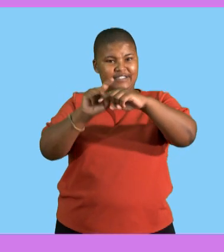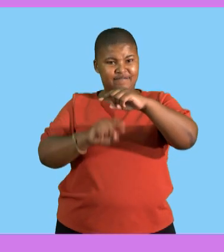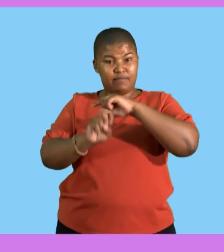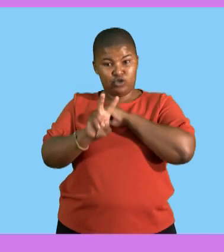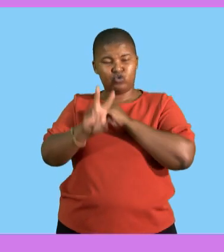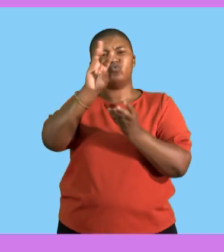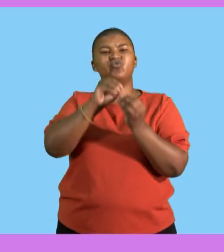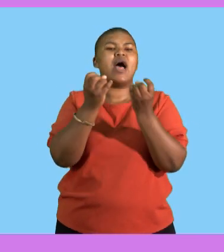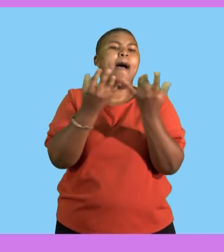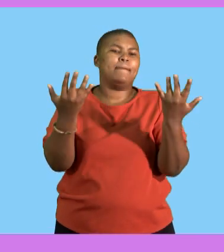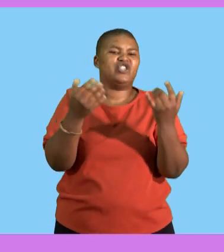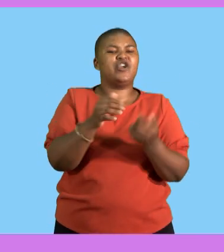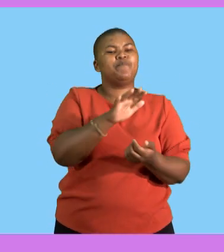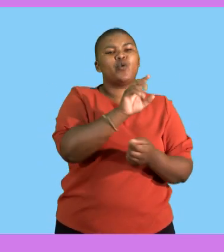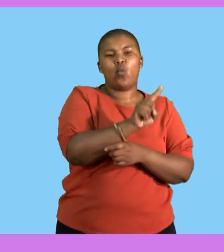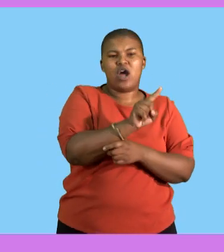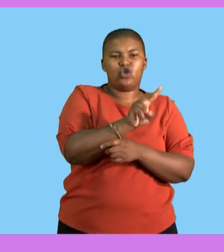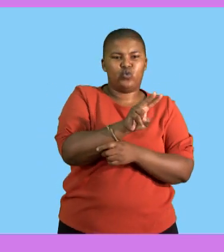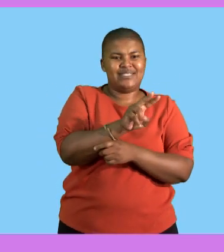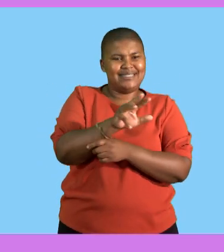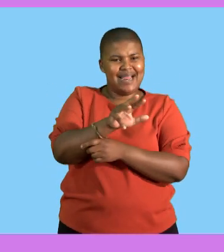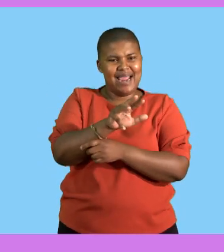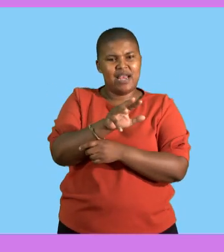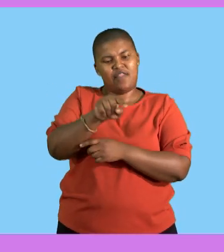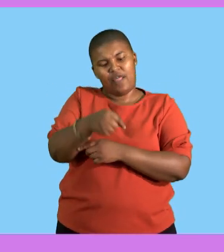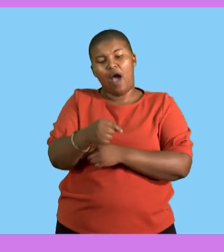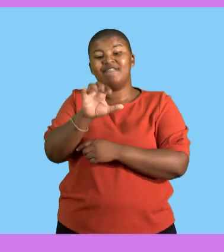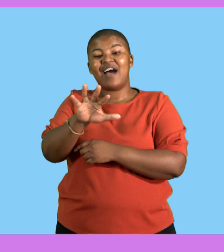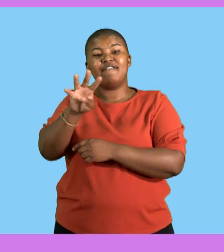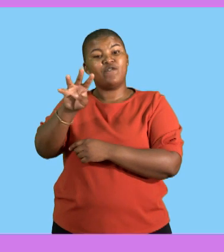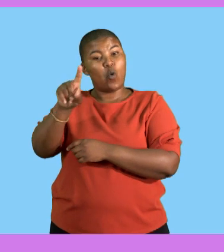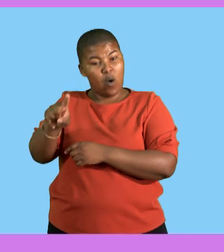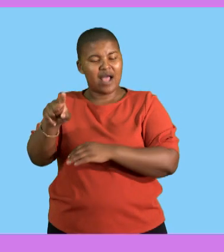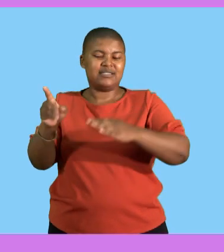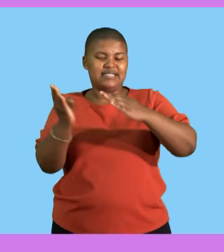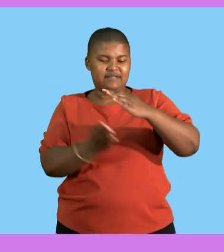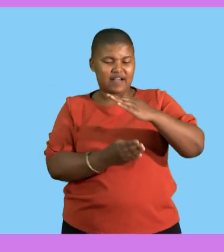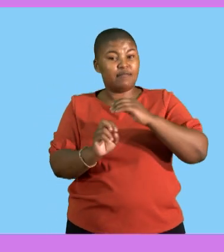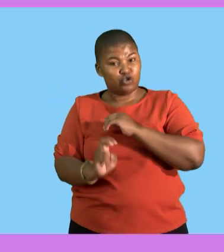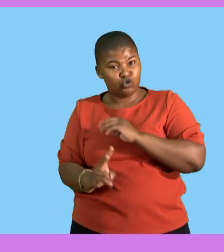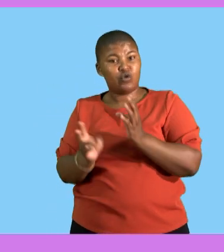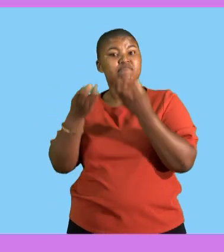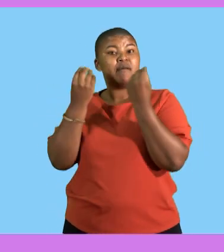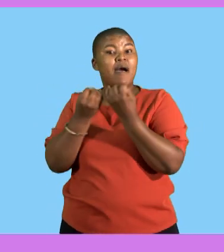129,541. It is the sum, and the sum is divided by 2. It gives us